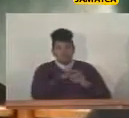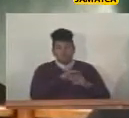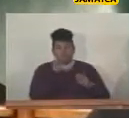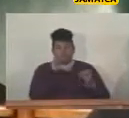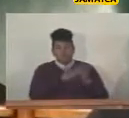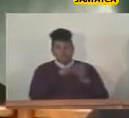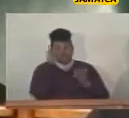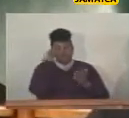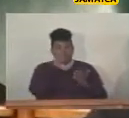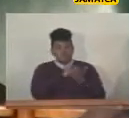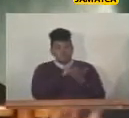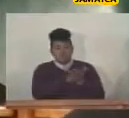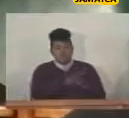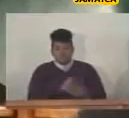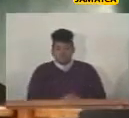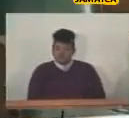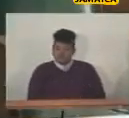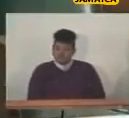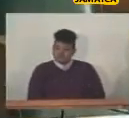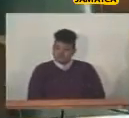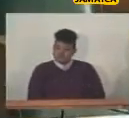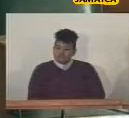for the record.